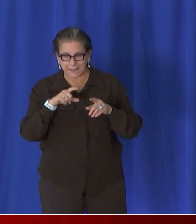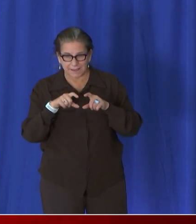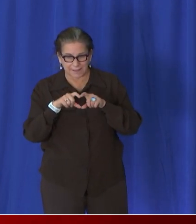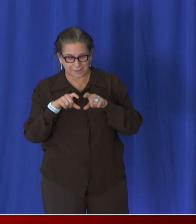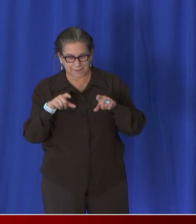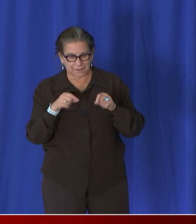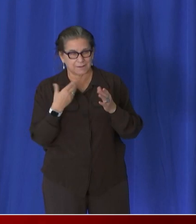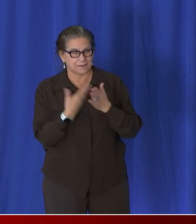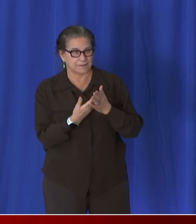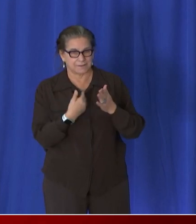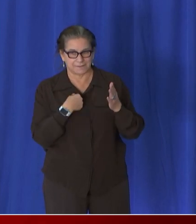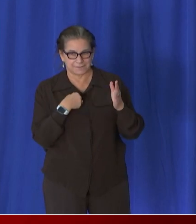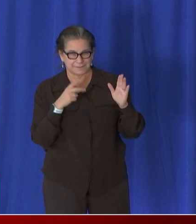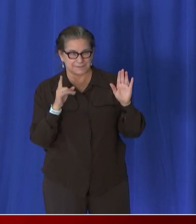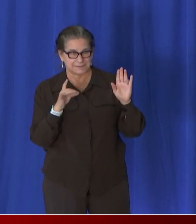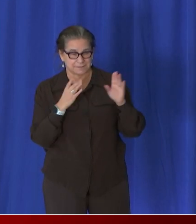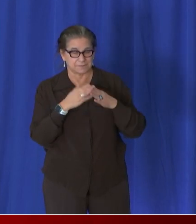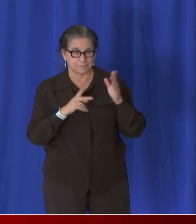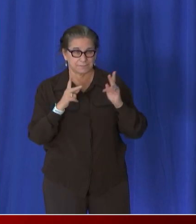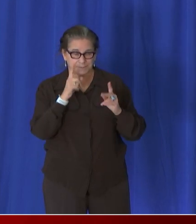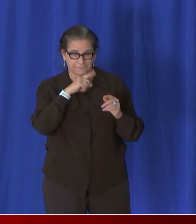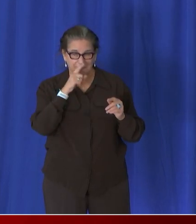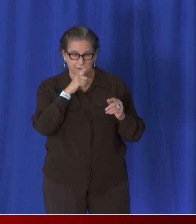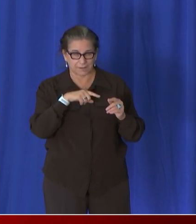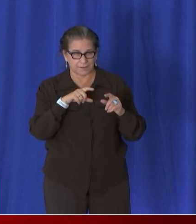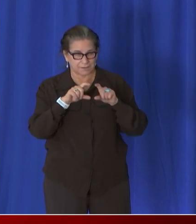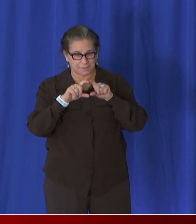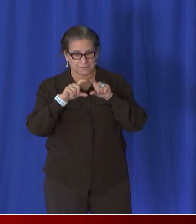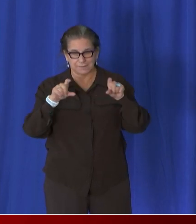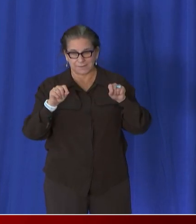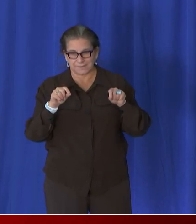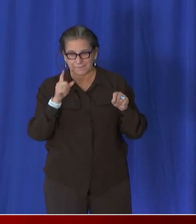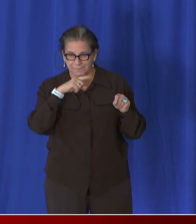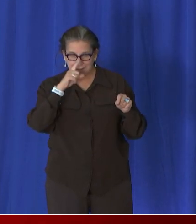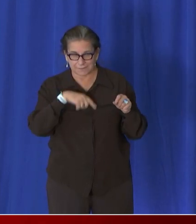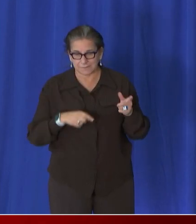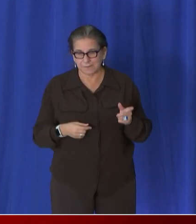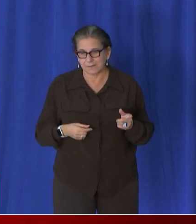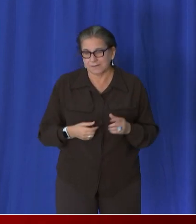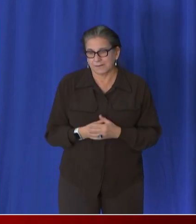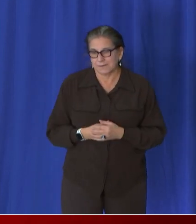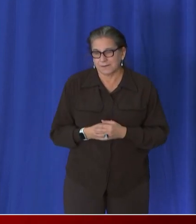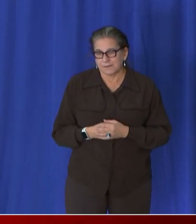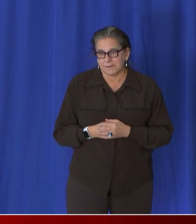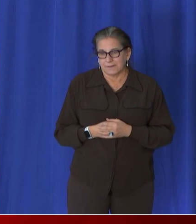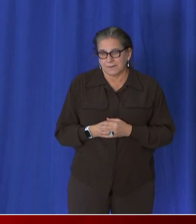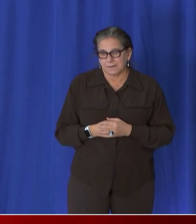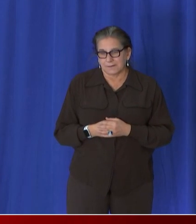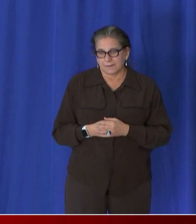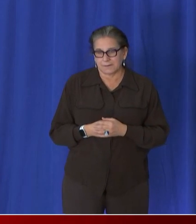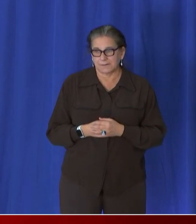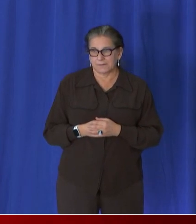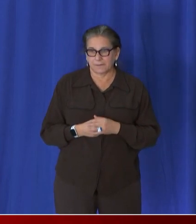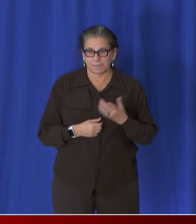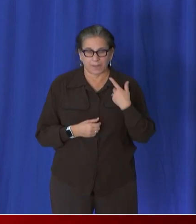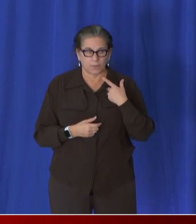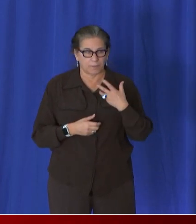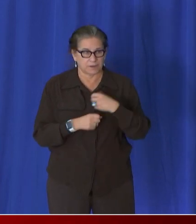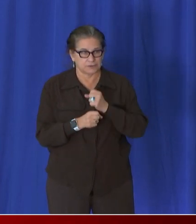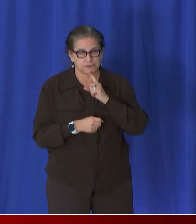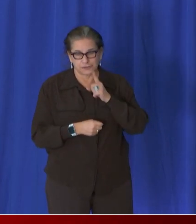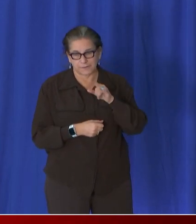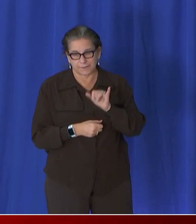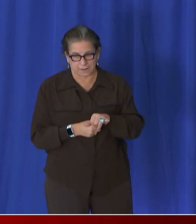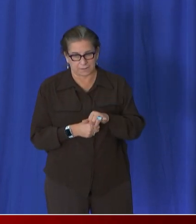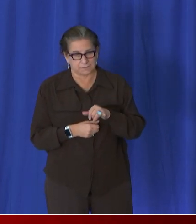or detectives. We are asking them to use their best efforts to make sure their patrons are complying. Okay, and then a second question on it